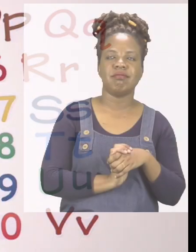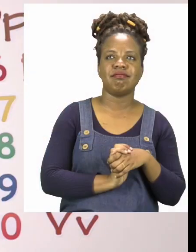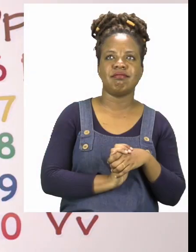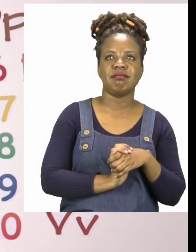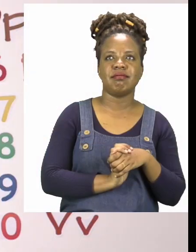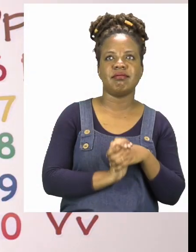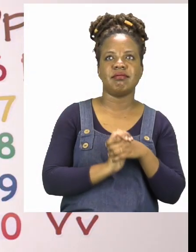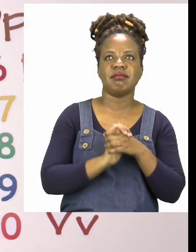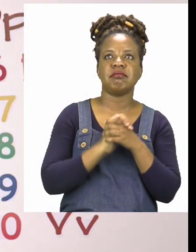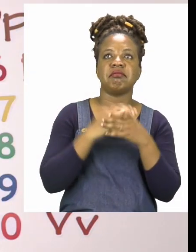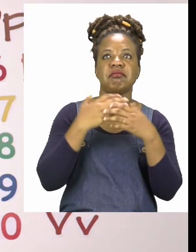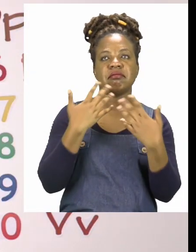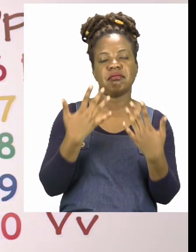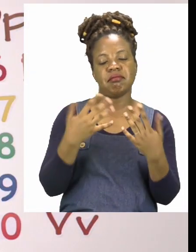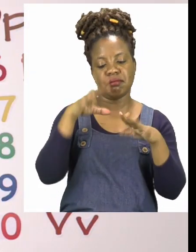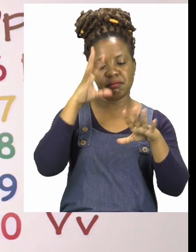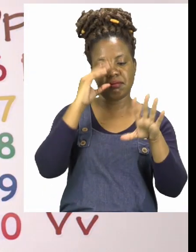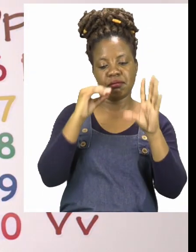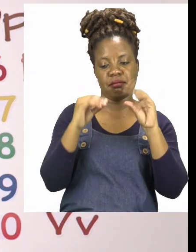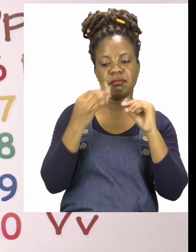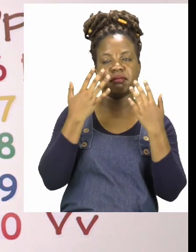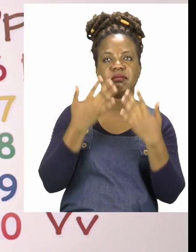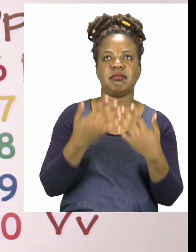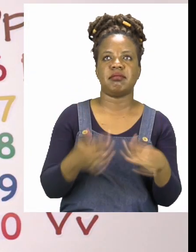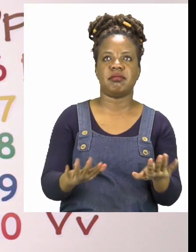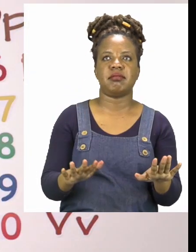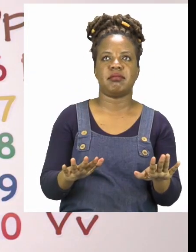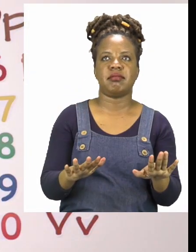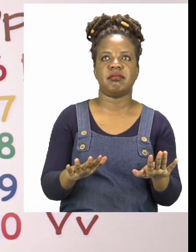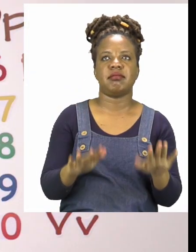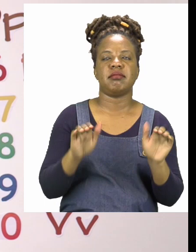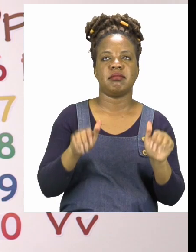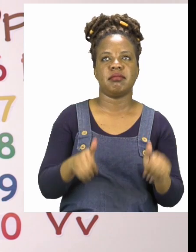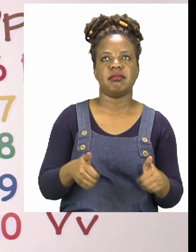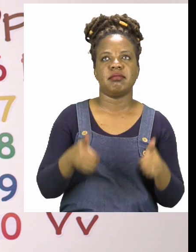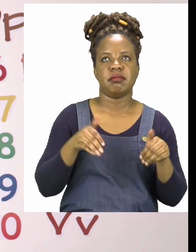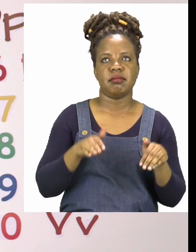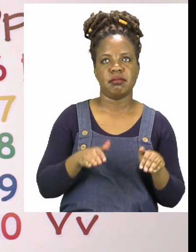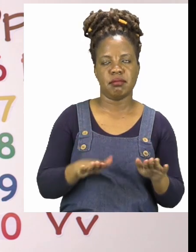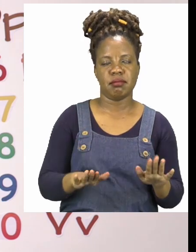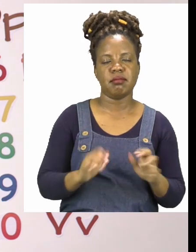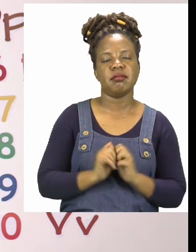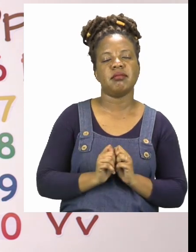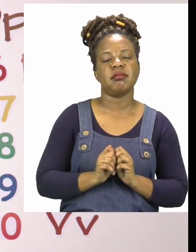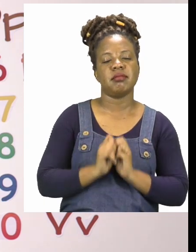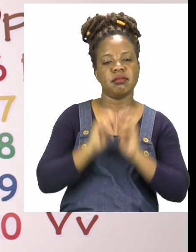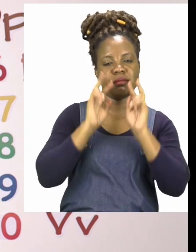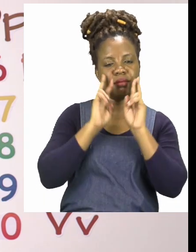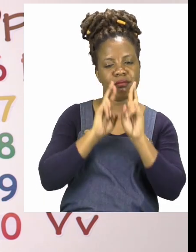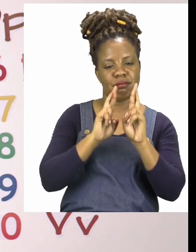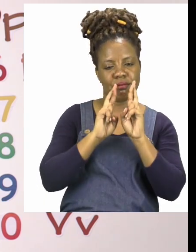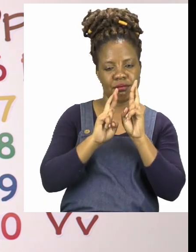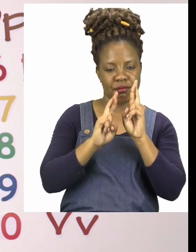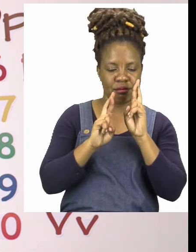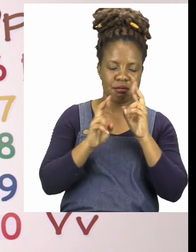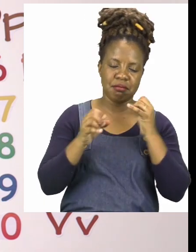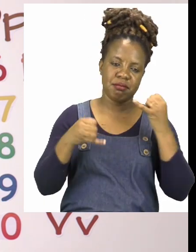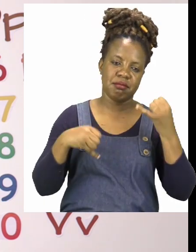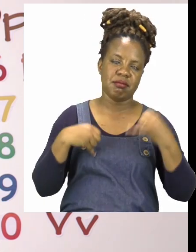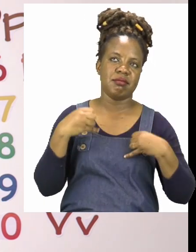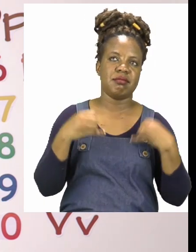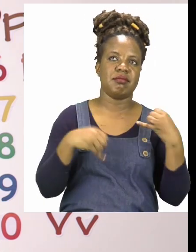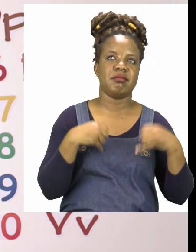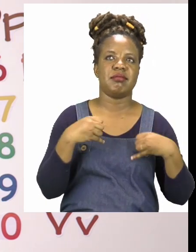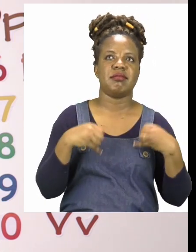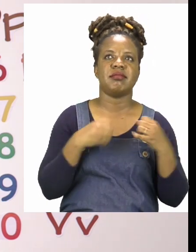We have now come to the end of our lesson, boys and girls, and I really hope you had so much fun.